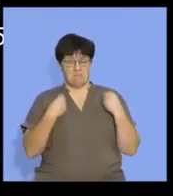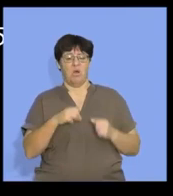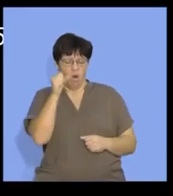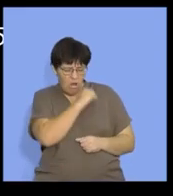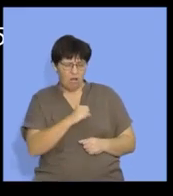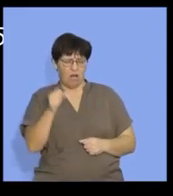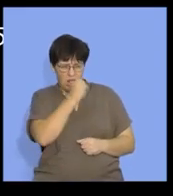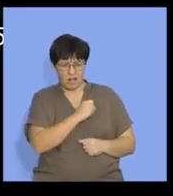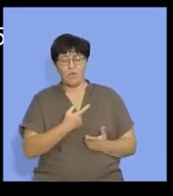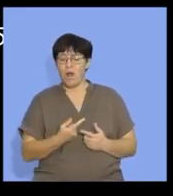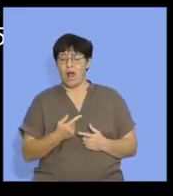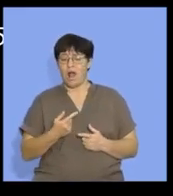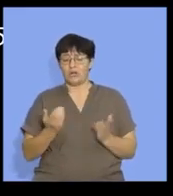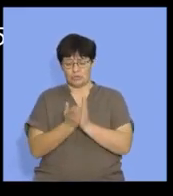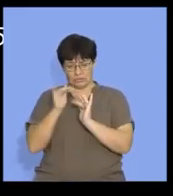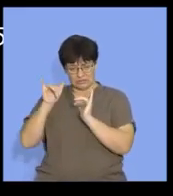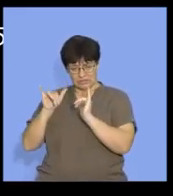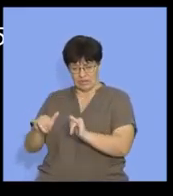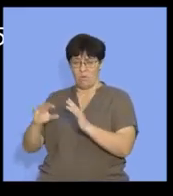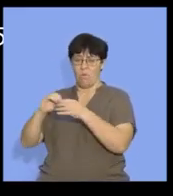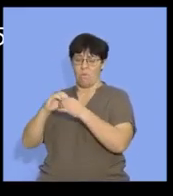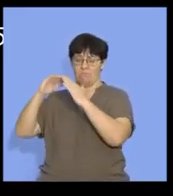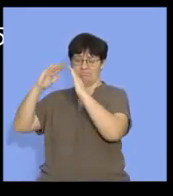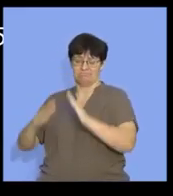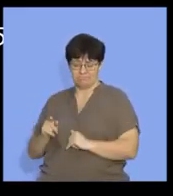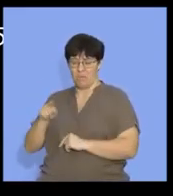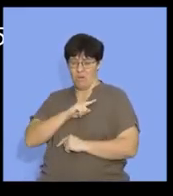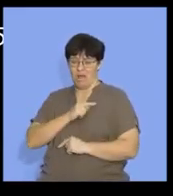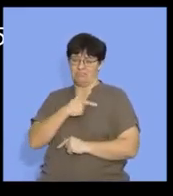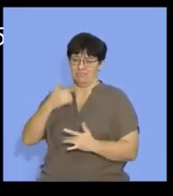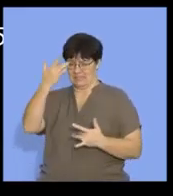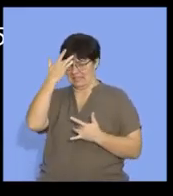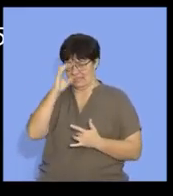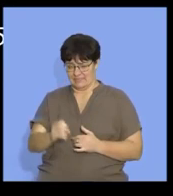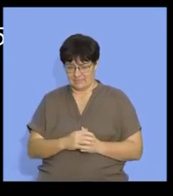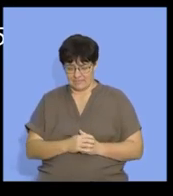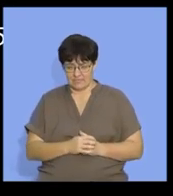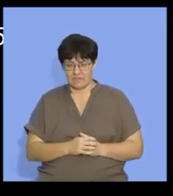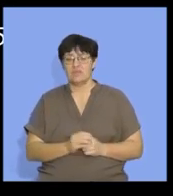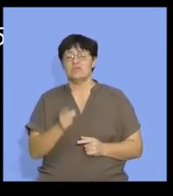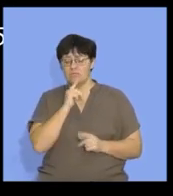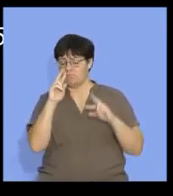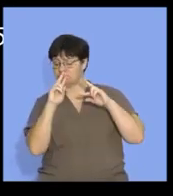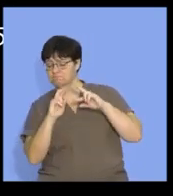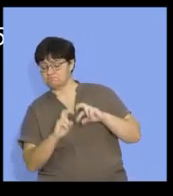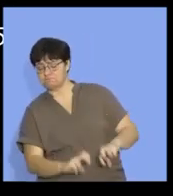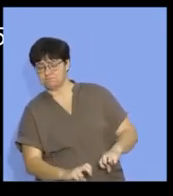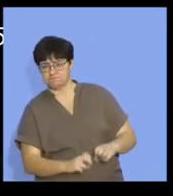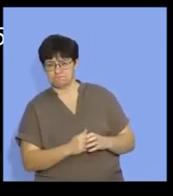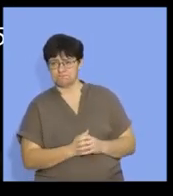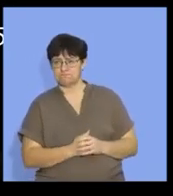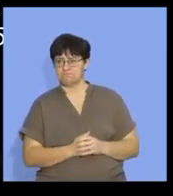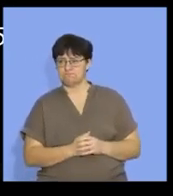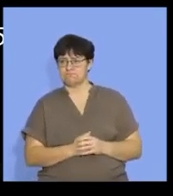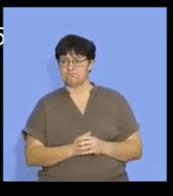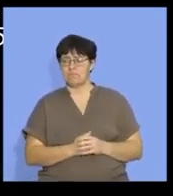child. I can remember I was off school for quite a while because I got it. An investigation was conducted to determine,